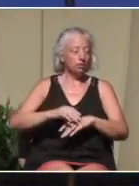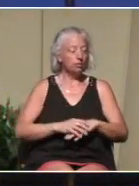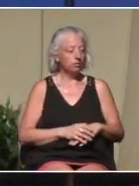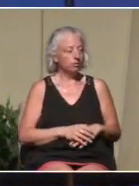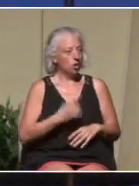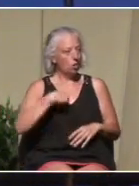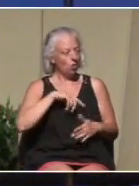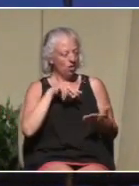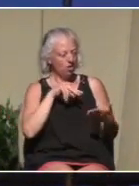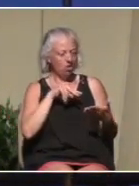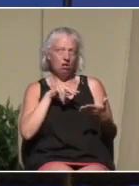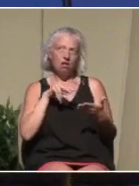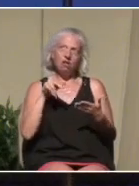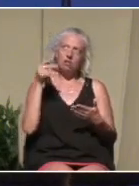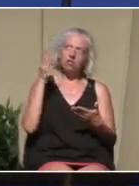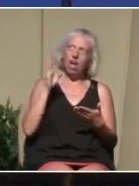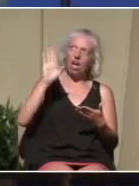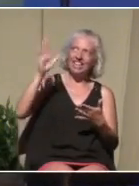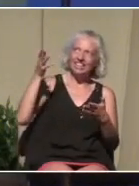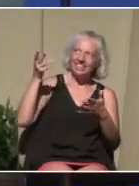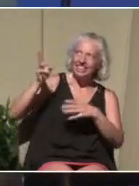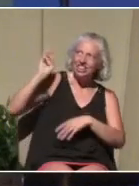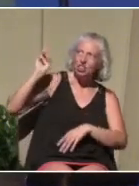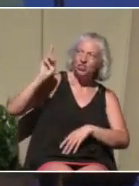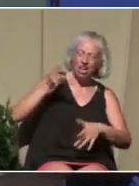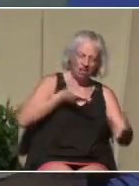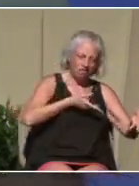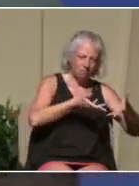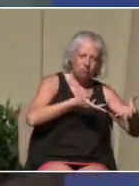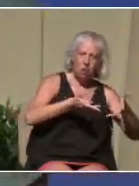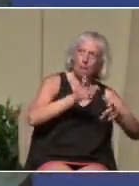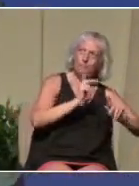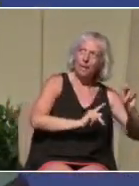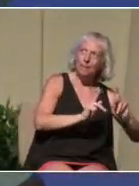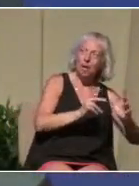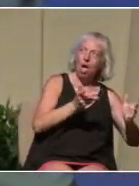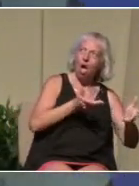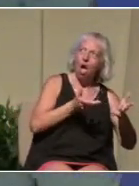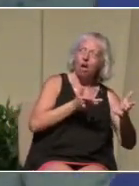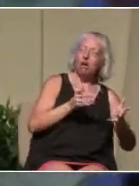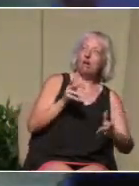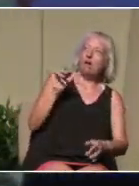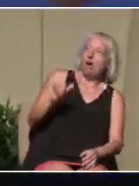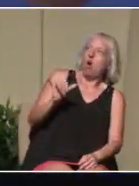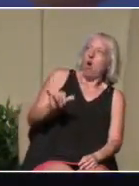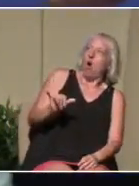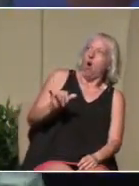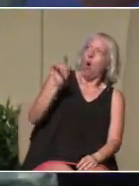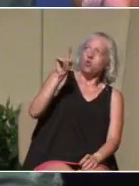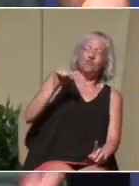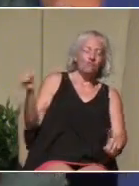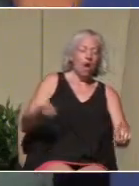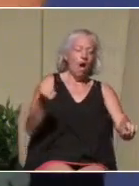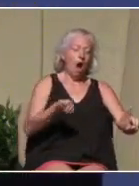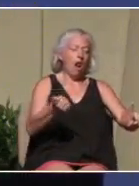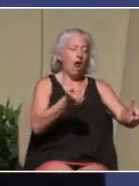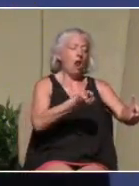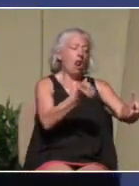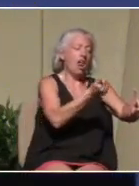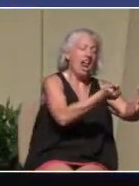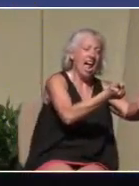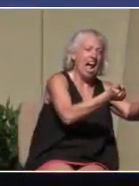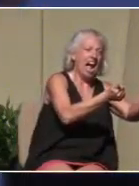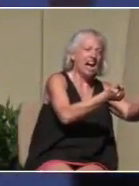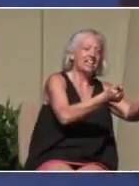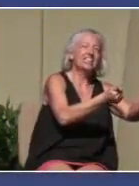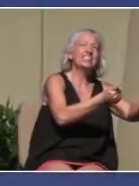God and his dealing with man and mankind, and we see this is the God who chased down man when man sinned. This is the God